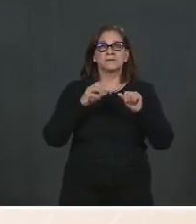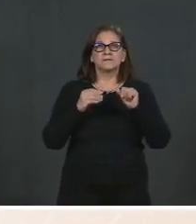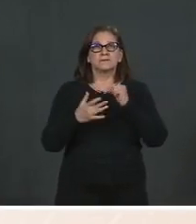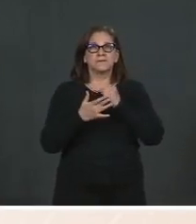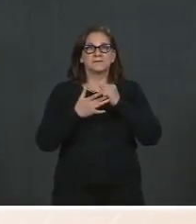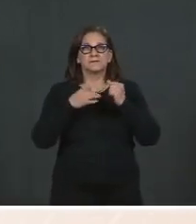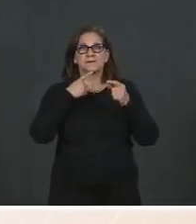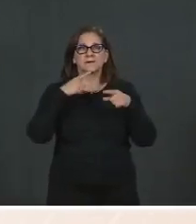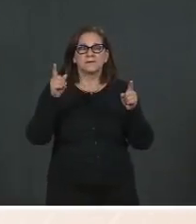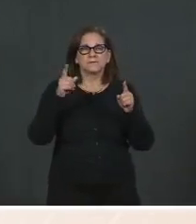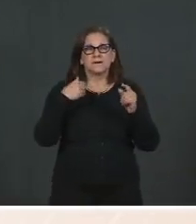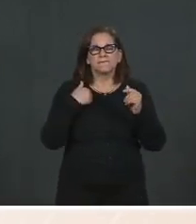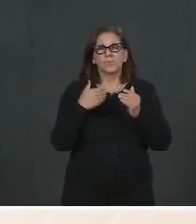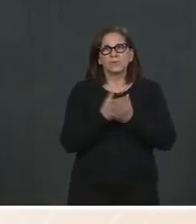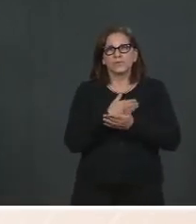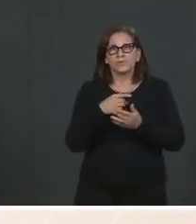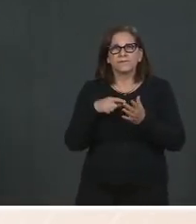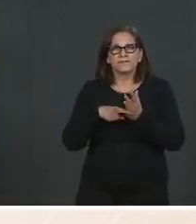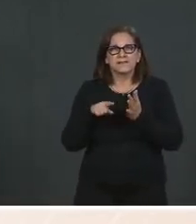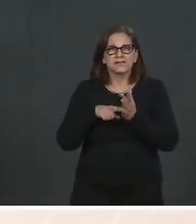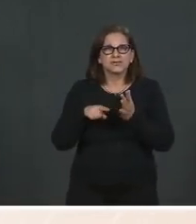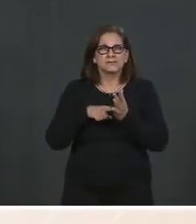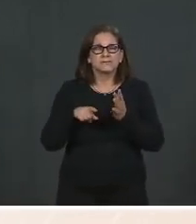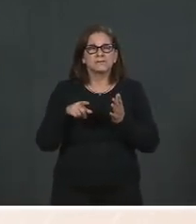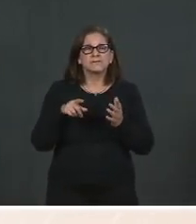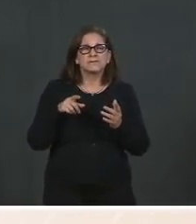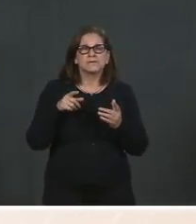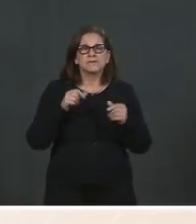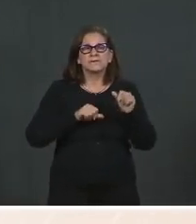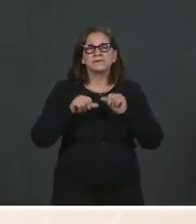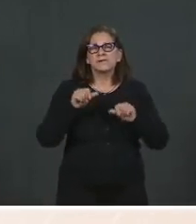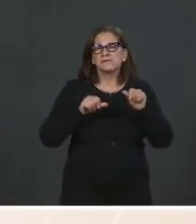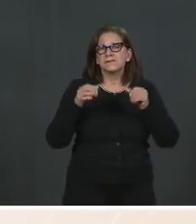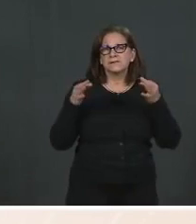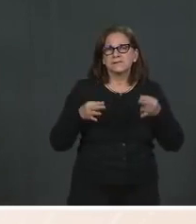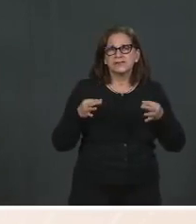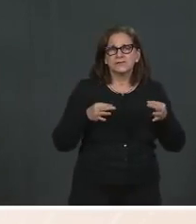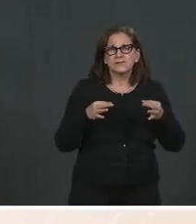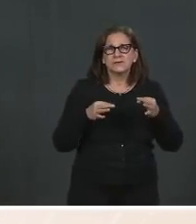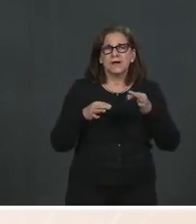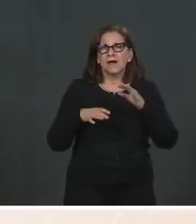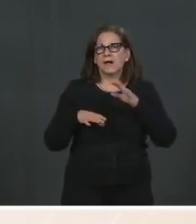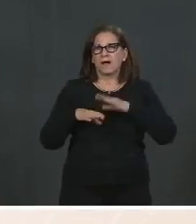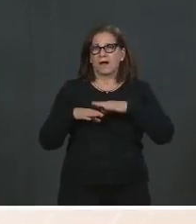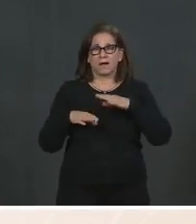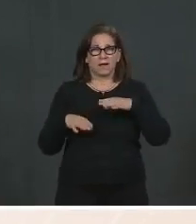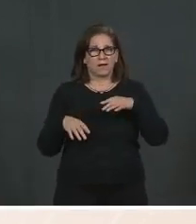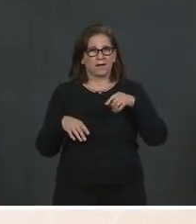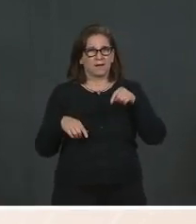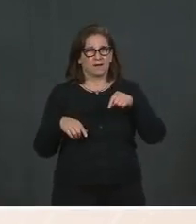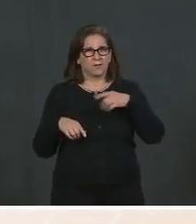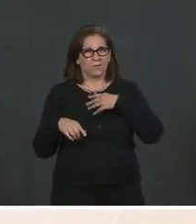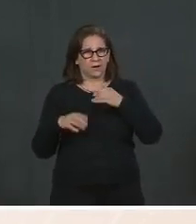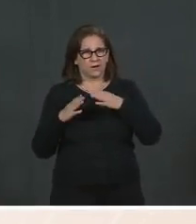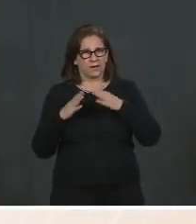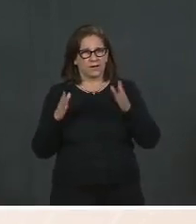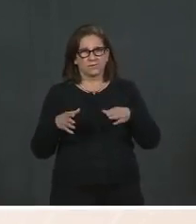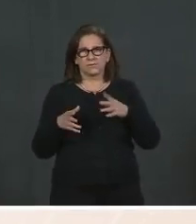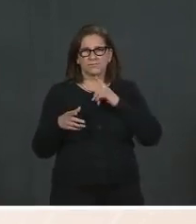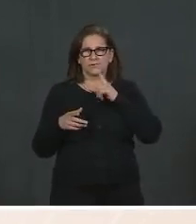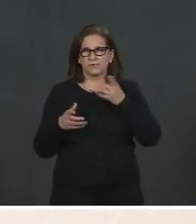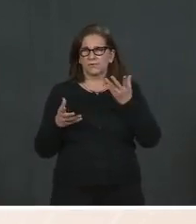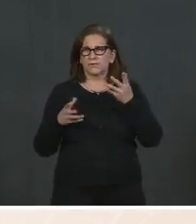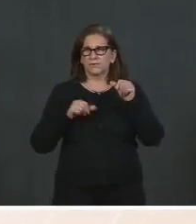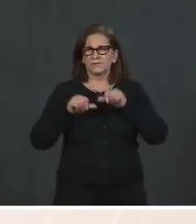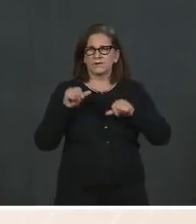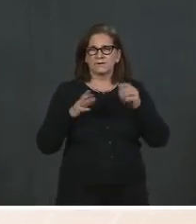with science decisions in the White House. And I'm wondering what was sort of the thinking behind forming that task force and what do you guys hope to